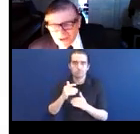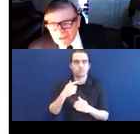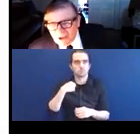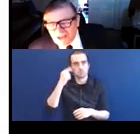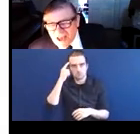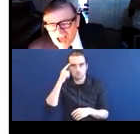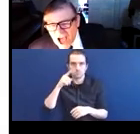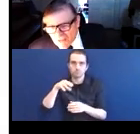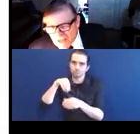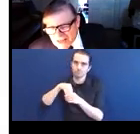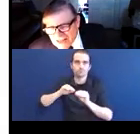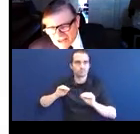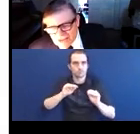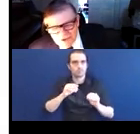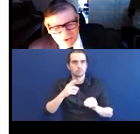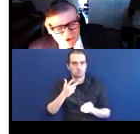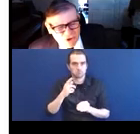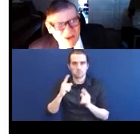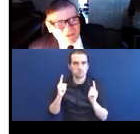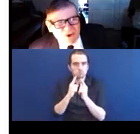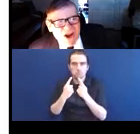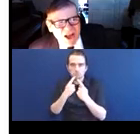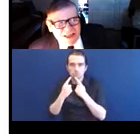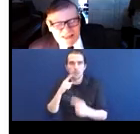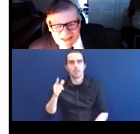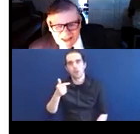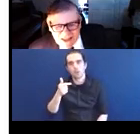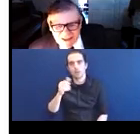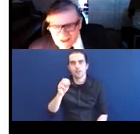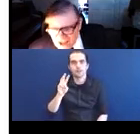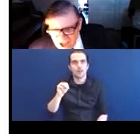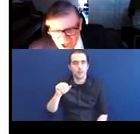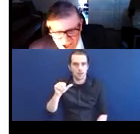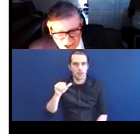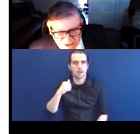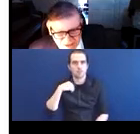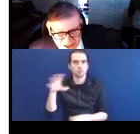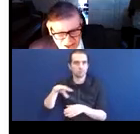the Commonwealth. I hope many others of you will do up to a 90-second